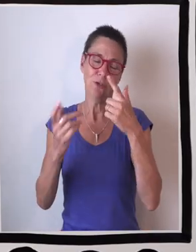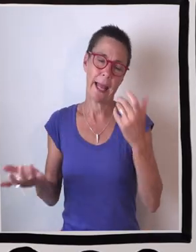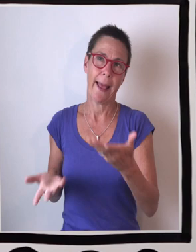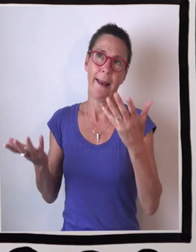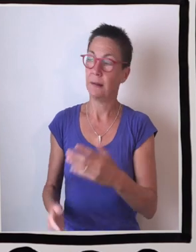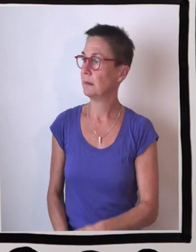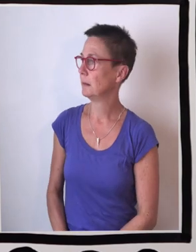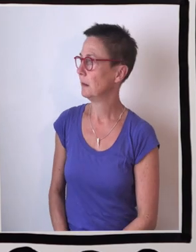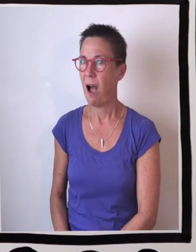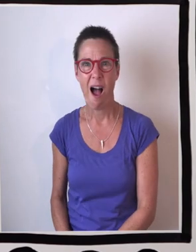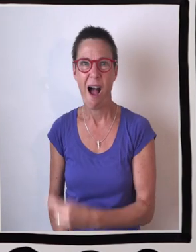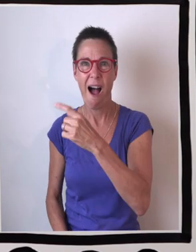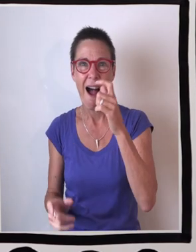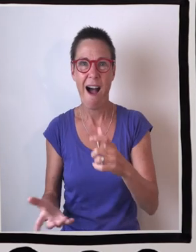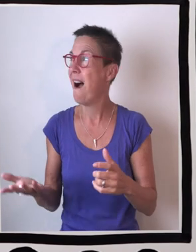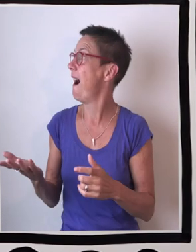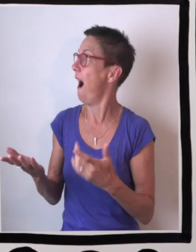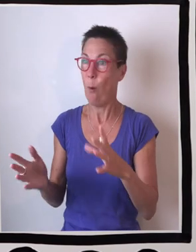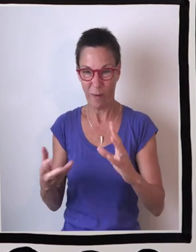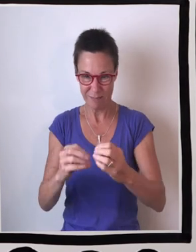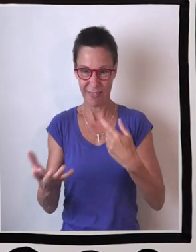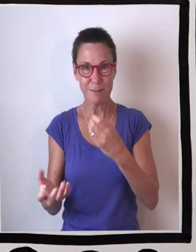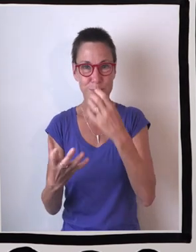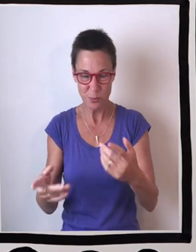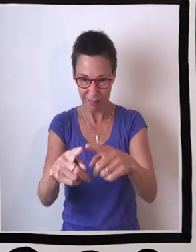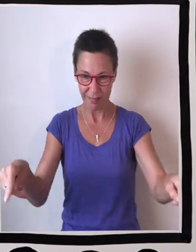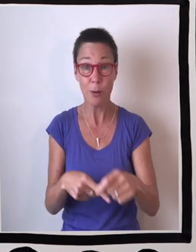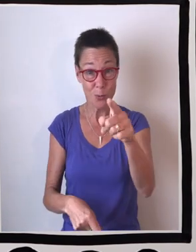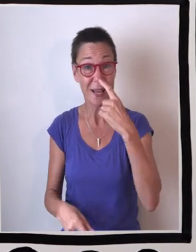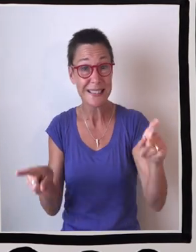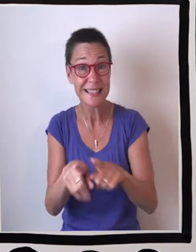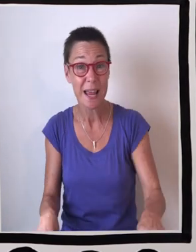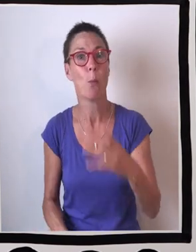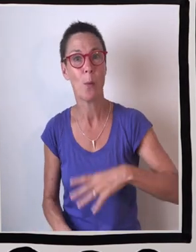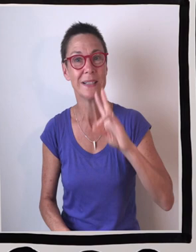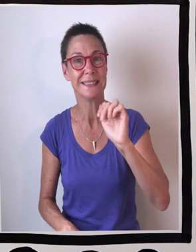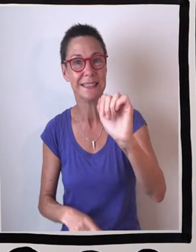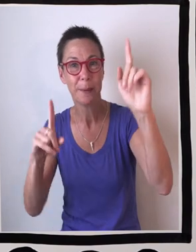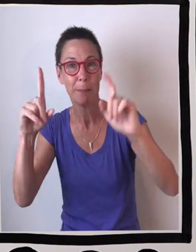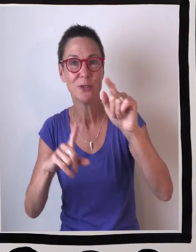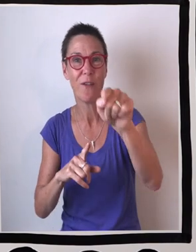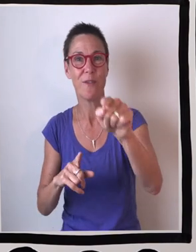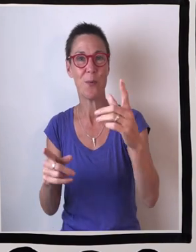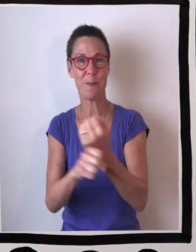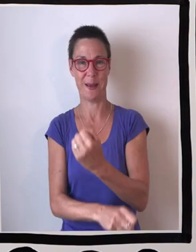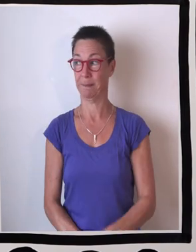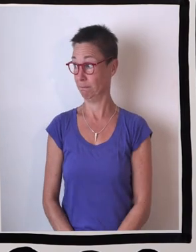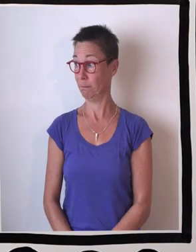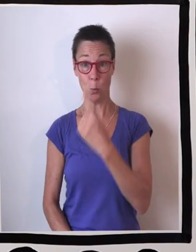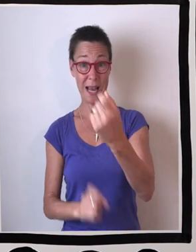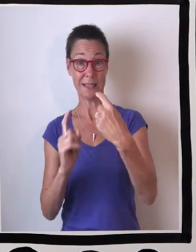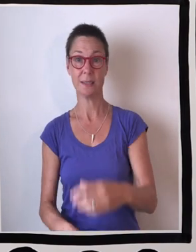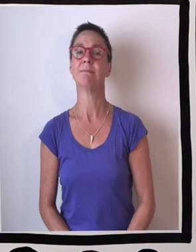Let Arji do the lap of honour. Well, guys, we have created this amazing football pitch, and so can you. And we want to see your football pictures. You can send them in,